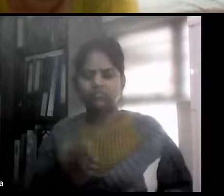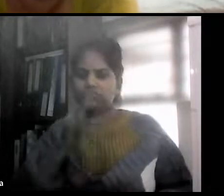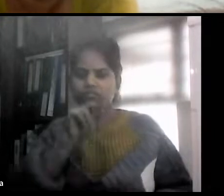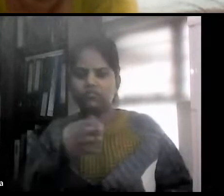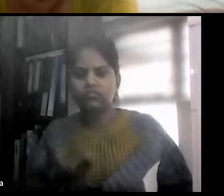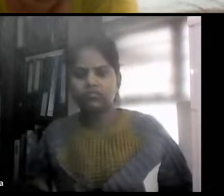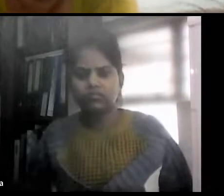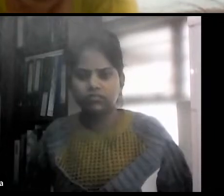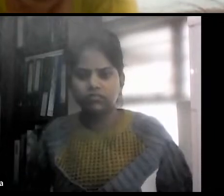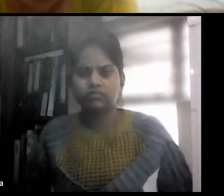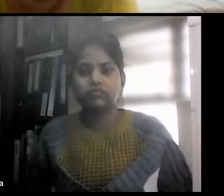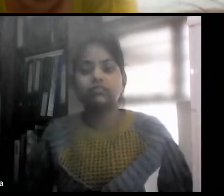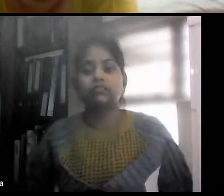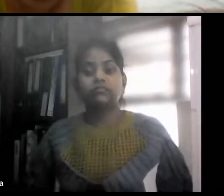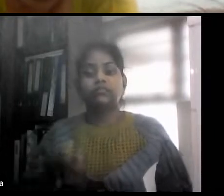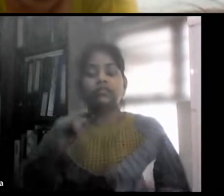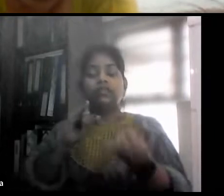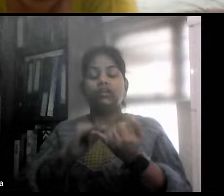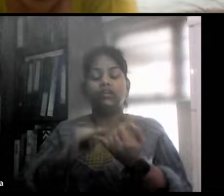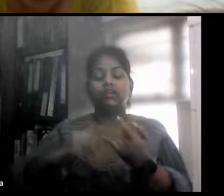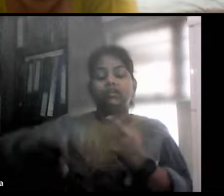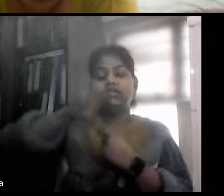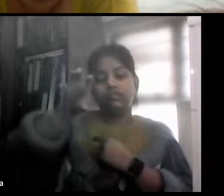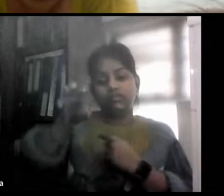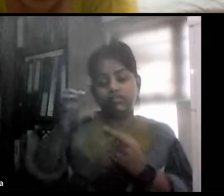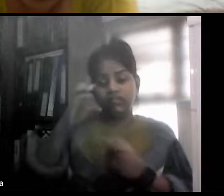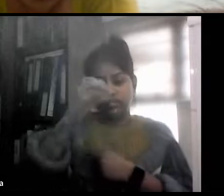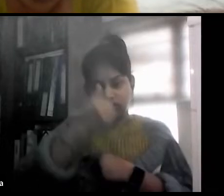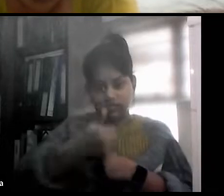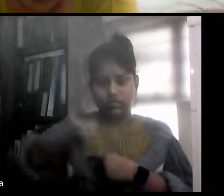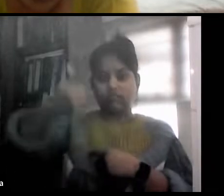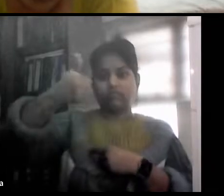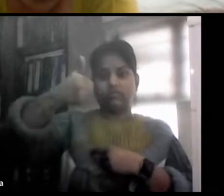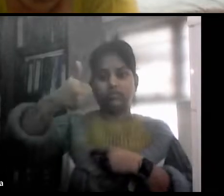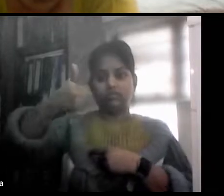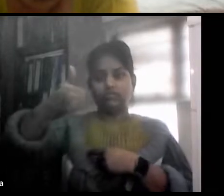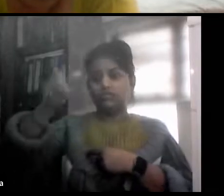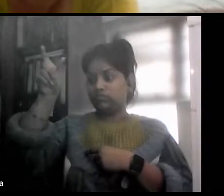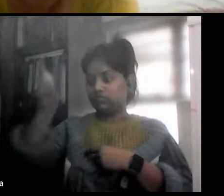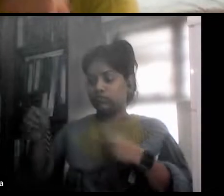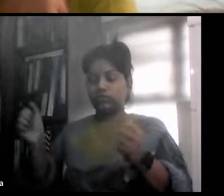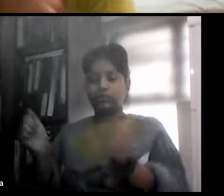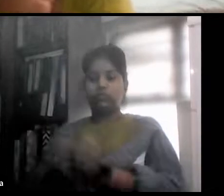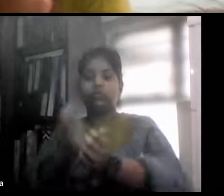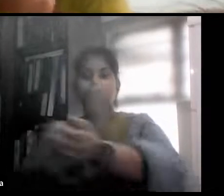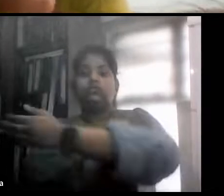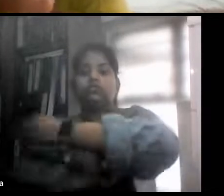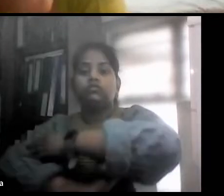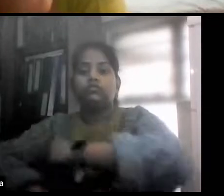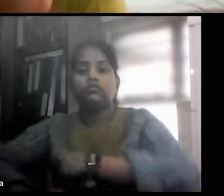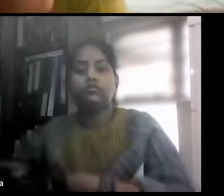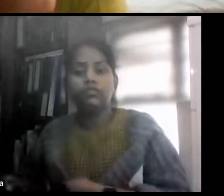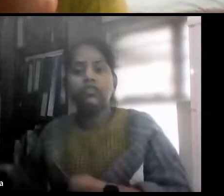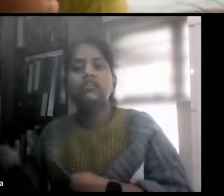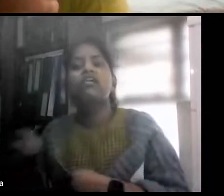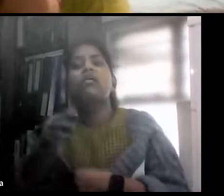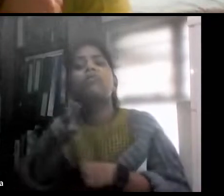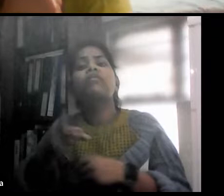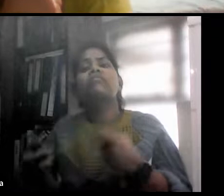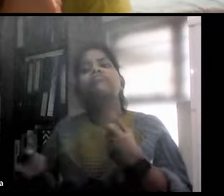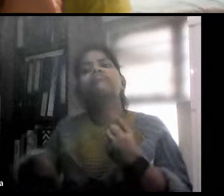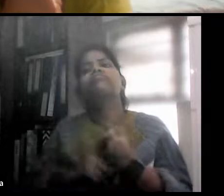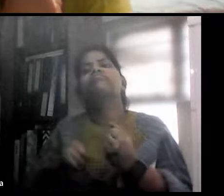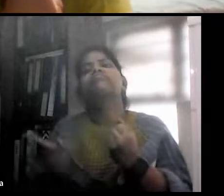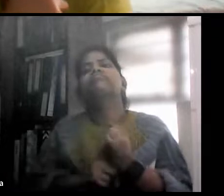The state commissioner for persons with disabilities, that particular post is seen as a punishment post. So, for example, somebody